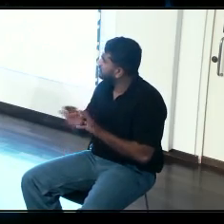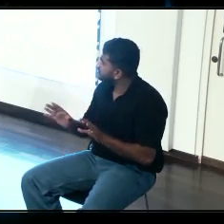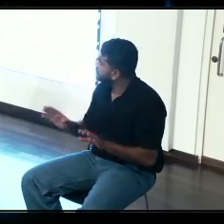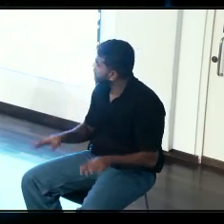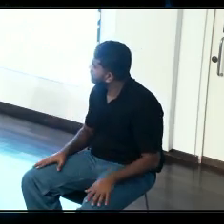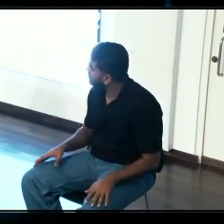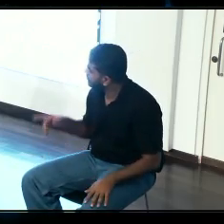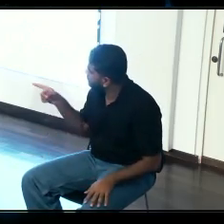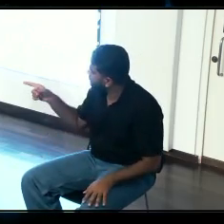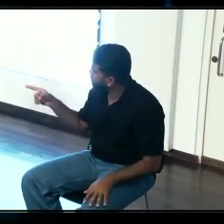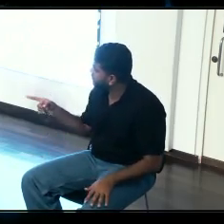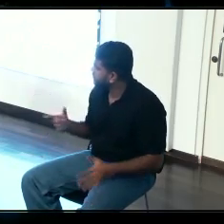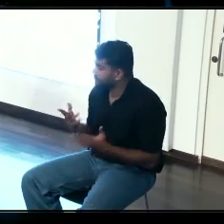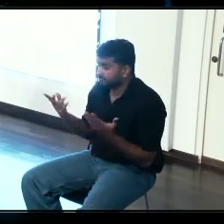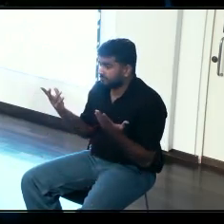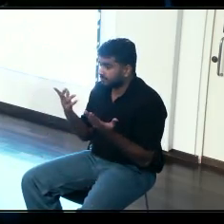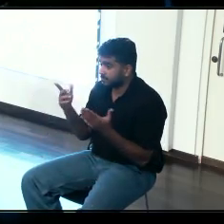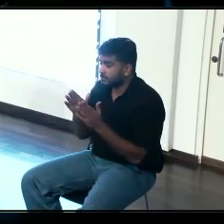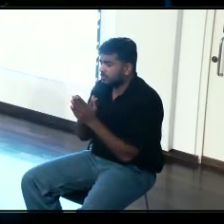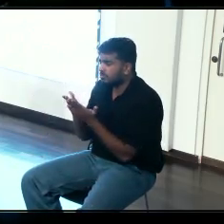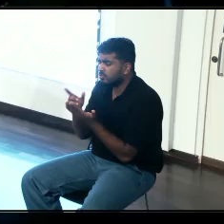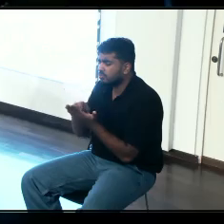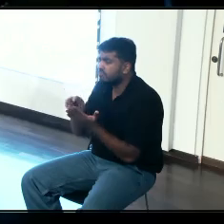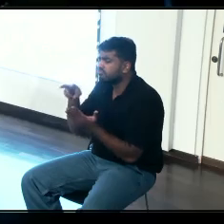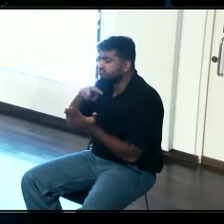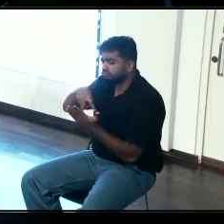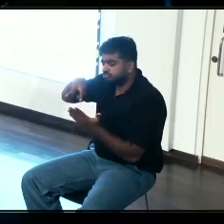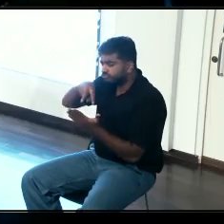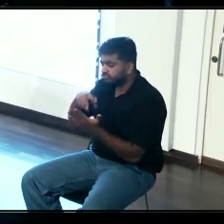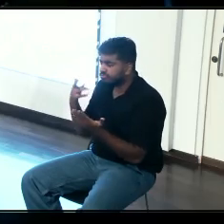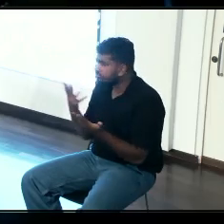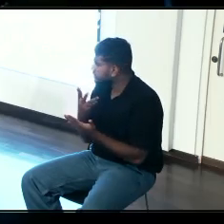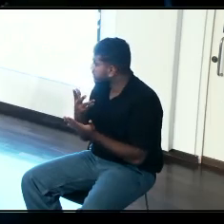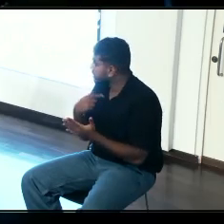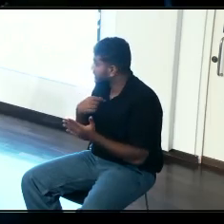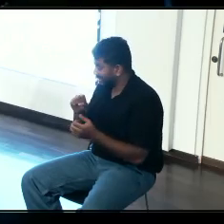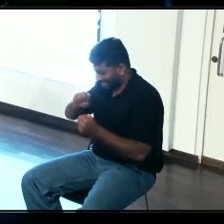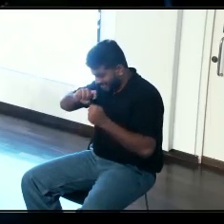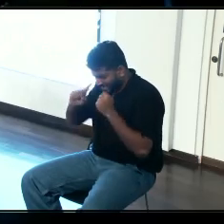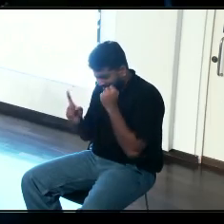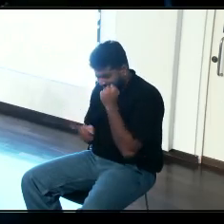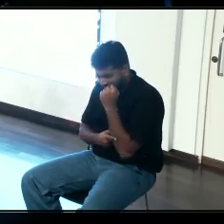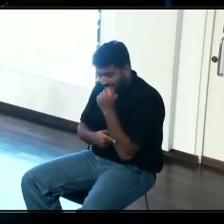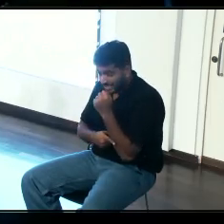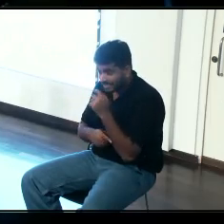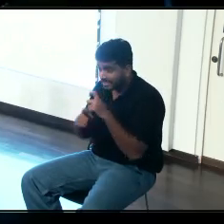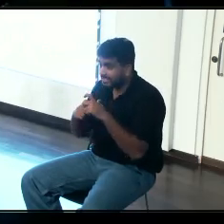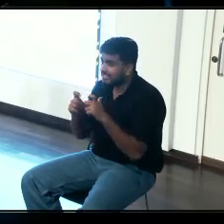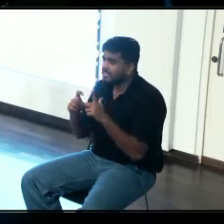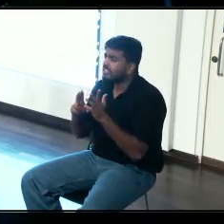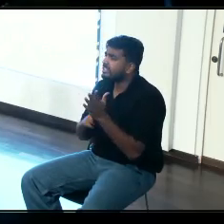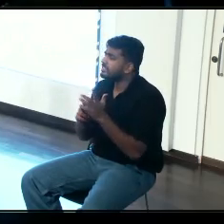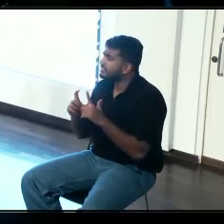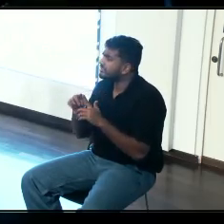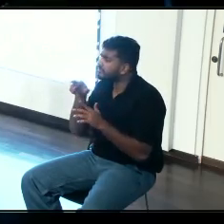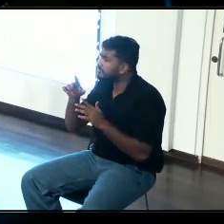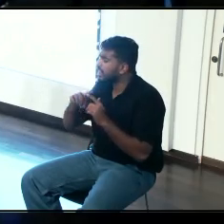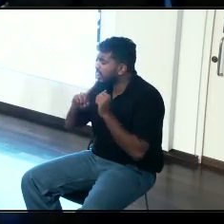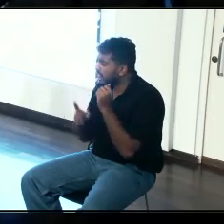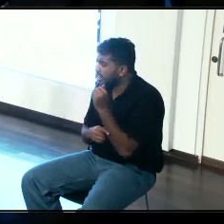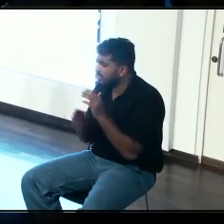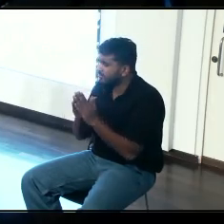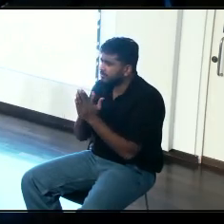Sure. So to give an overview of the book, I'd like to start at the very end, the last chapter, which is the House